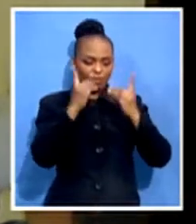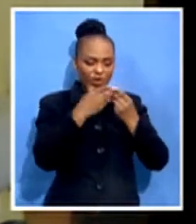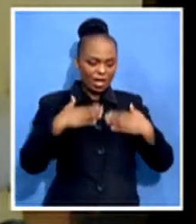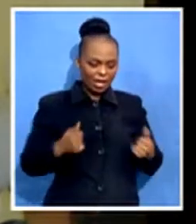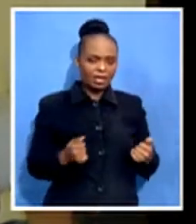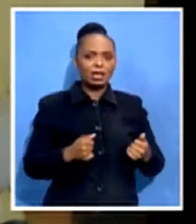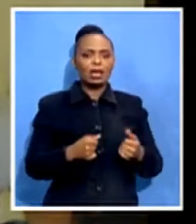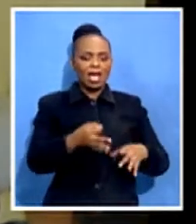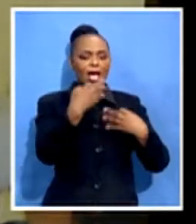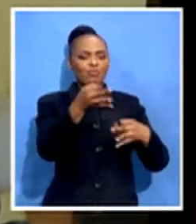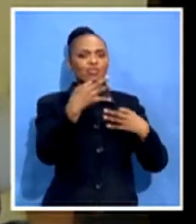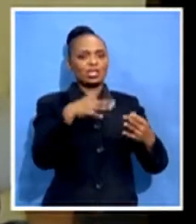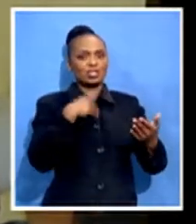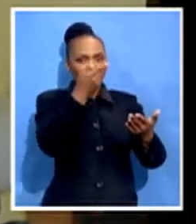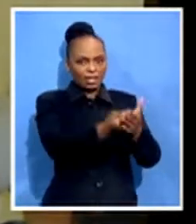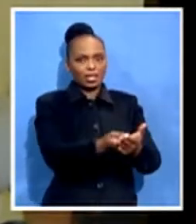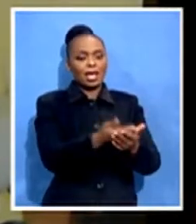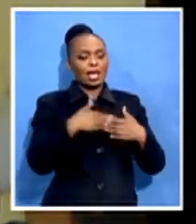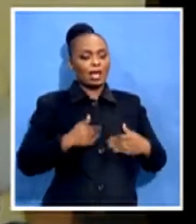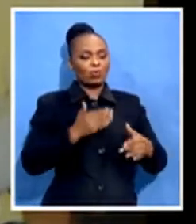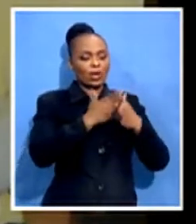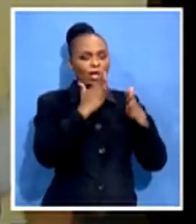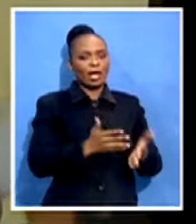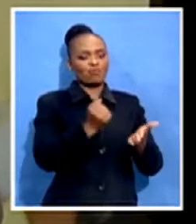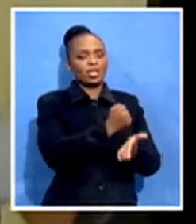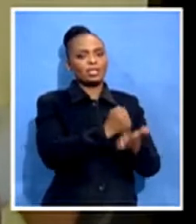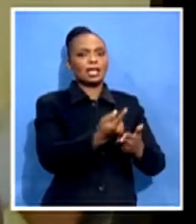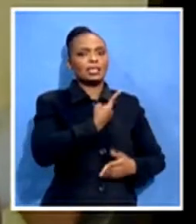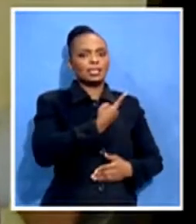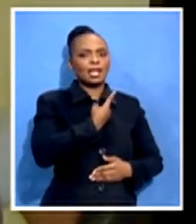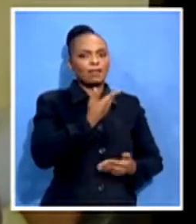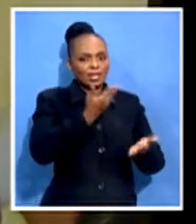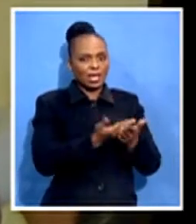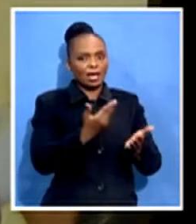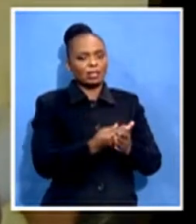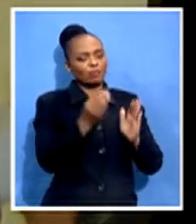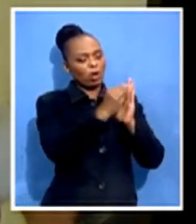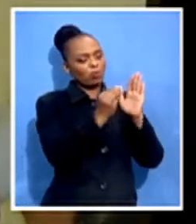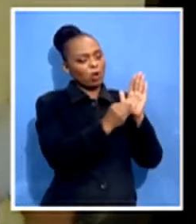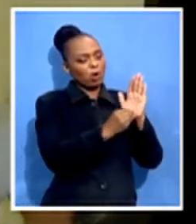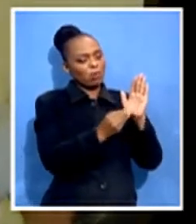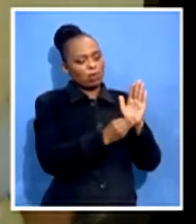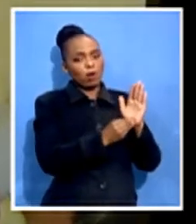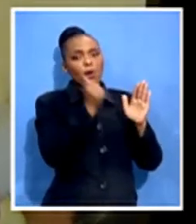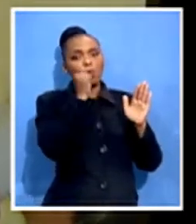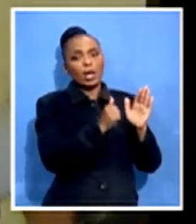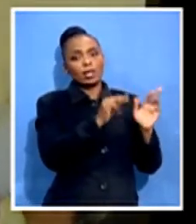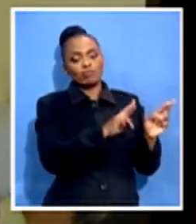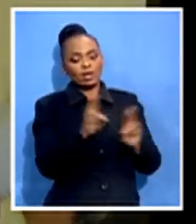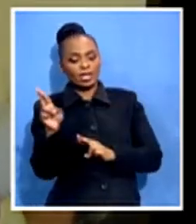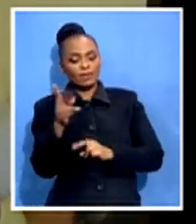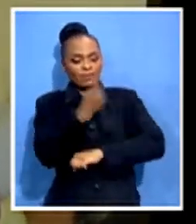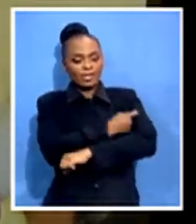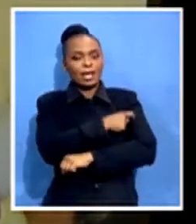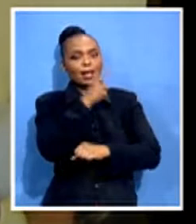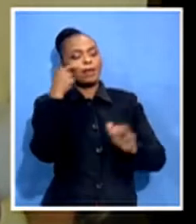can register themselves so that when they are ready to be vaccinated, their names are already there. And it